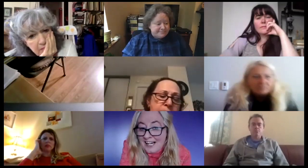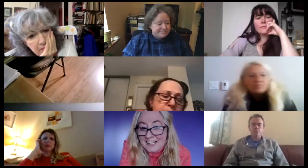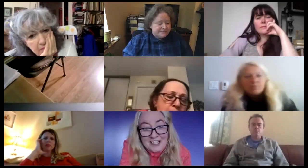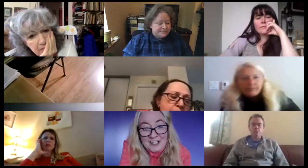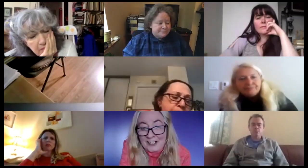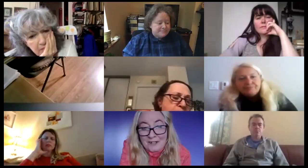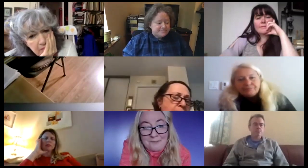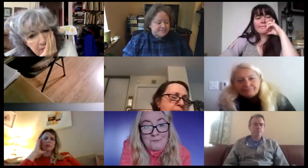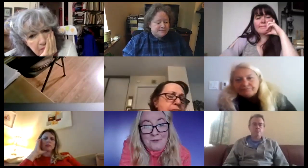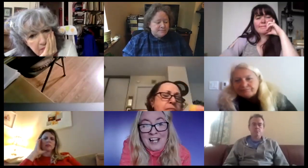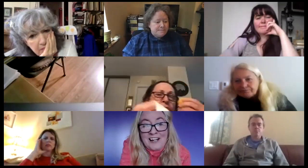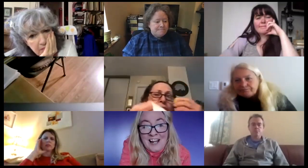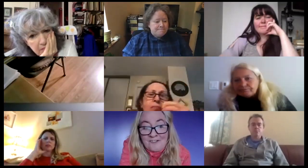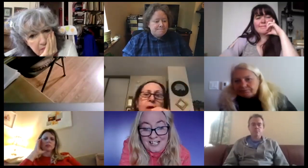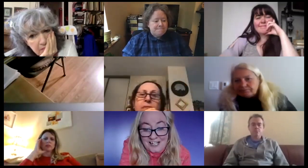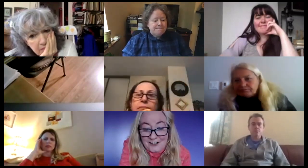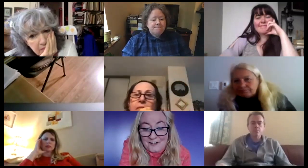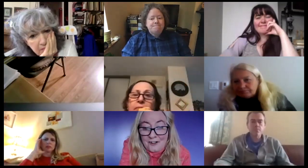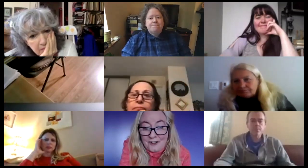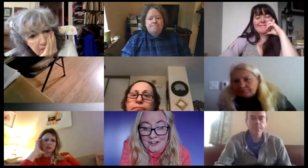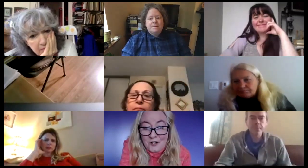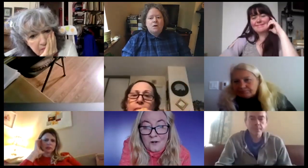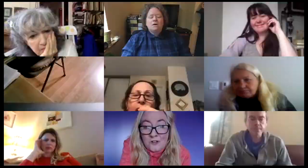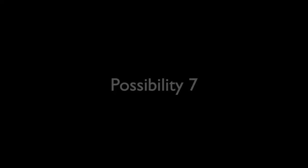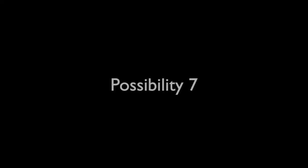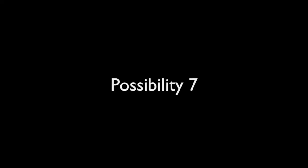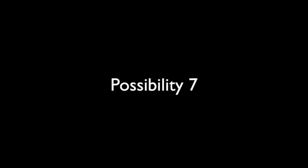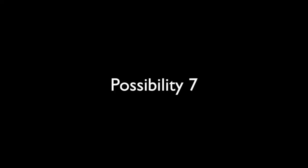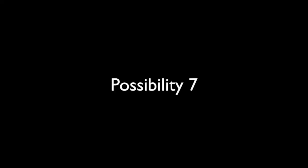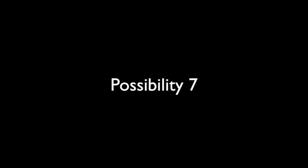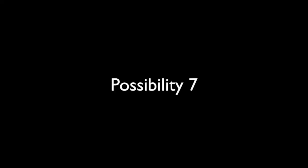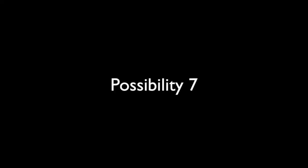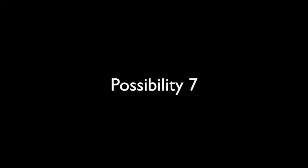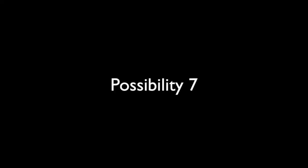And like I said earlier, people left Ireland rather than go to